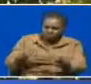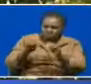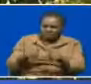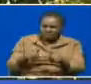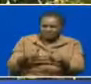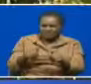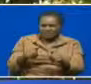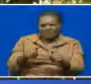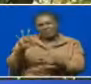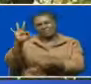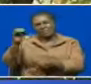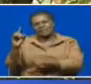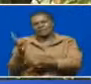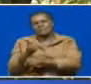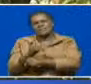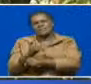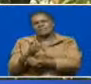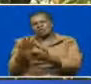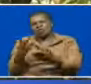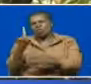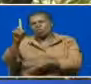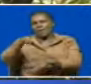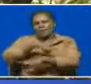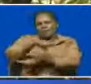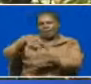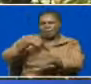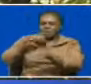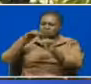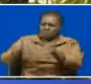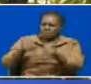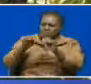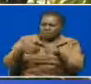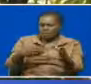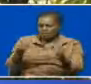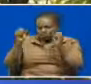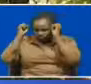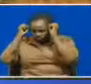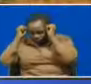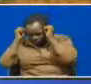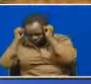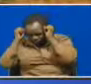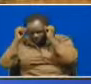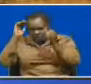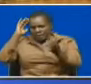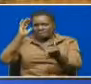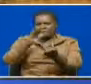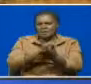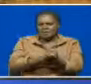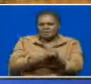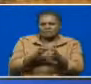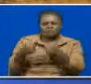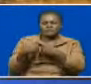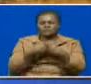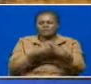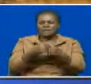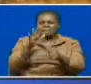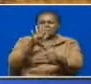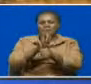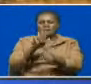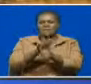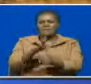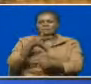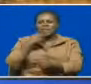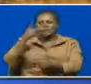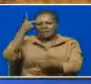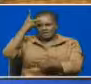which I do for like 30 minutes, an hour. Then I go and do my studies, yeah. I believe the challenge for most parents